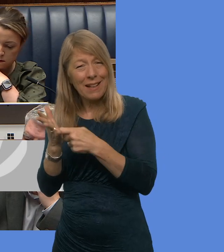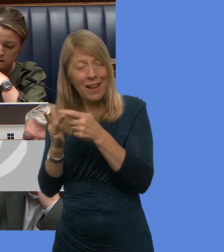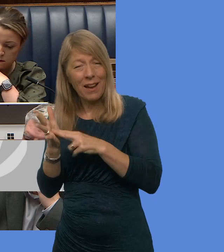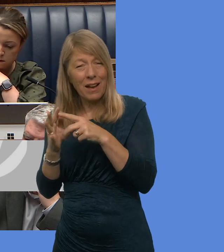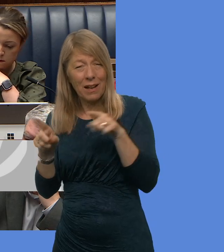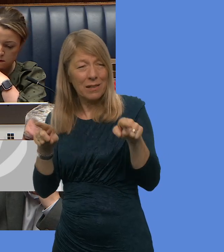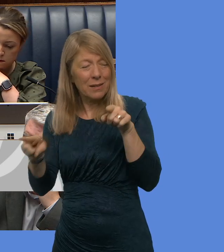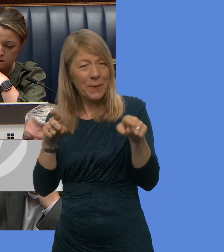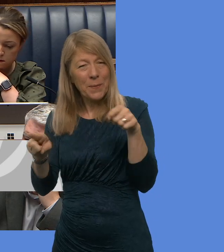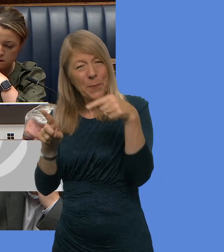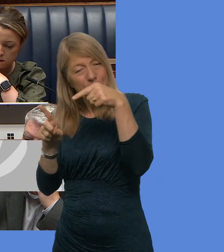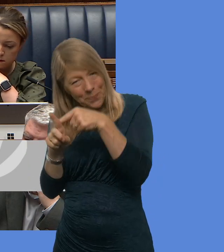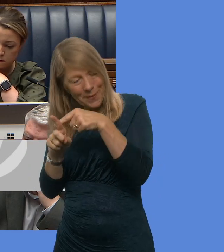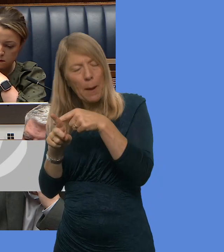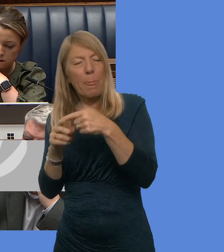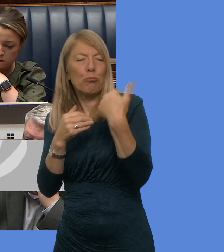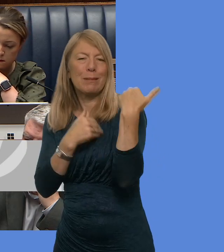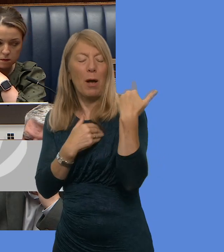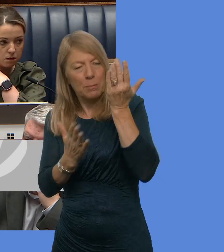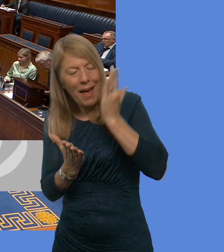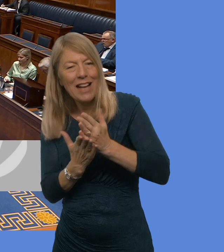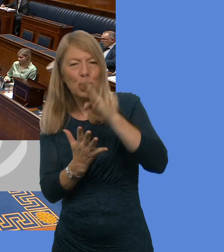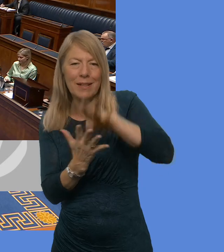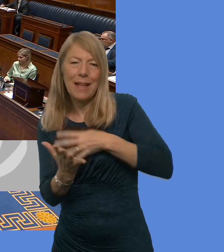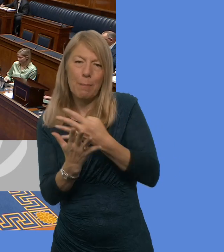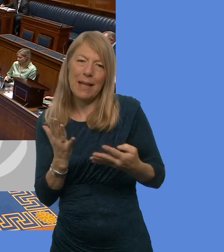is an ongoing matter between them and the unions. John Blair.